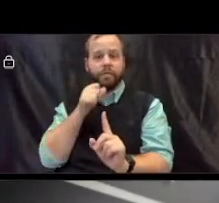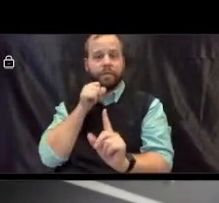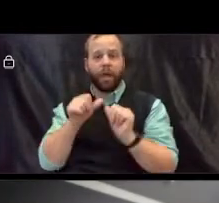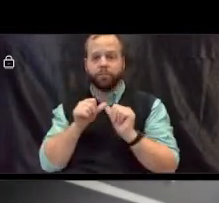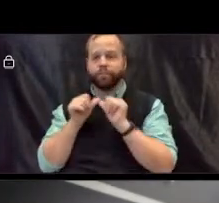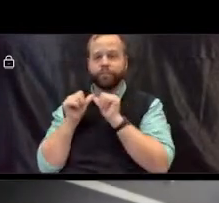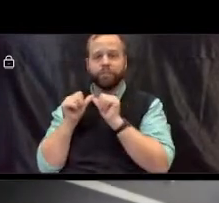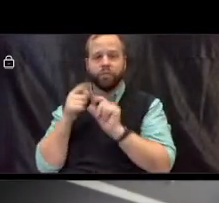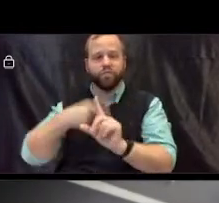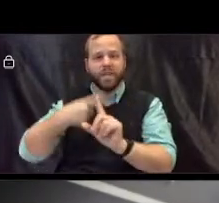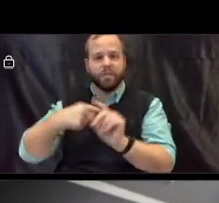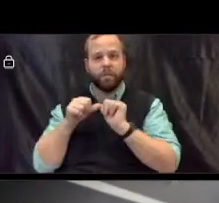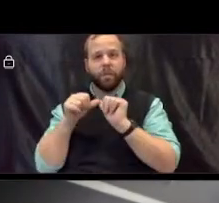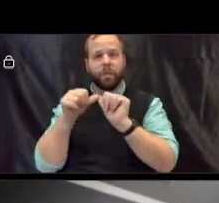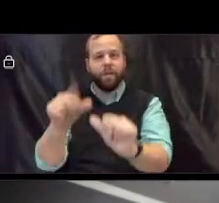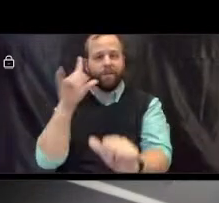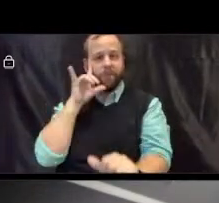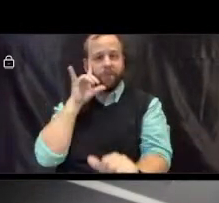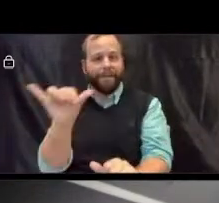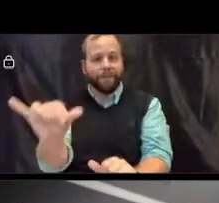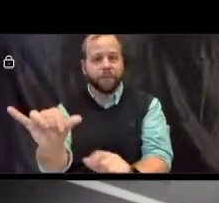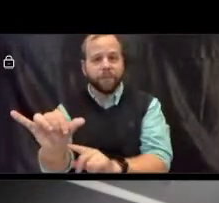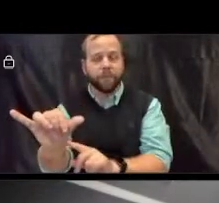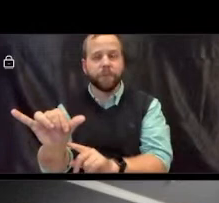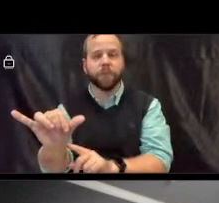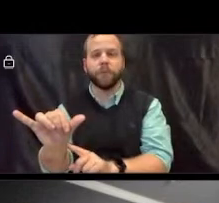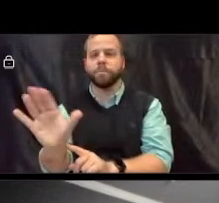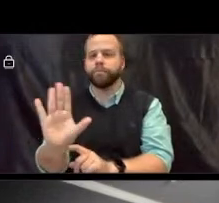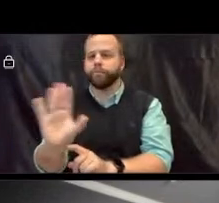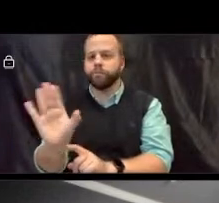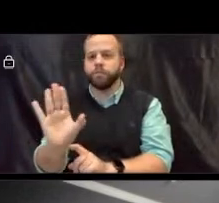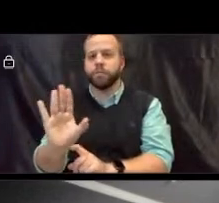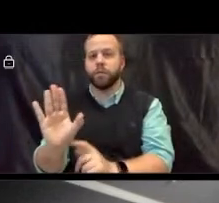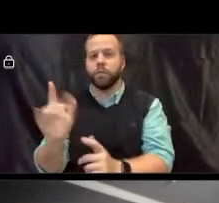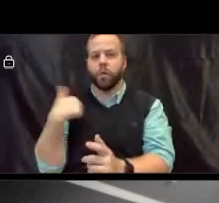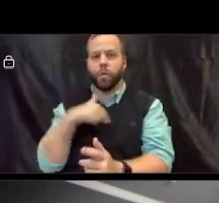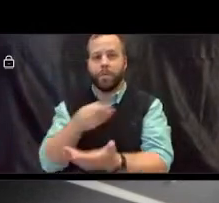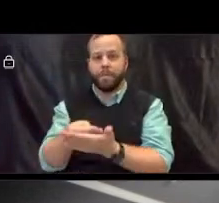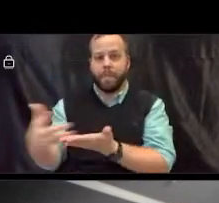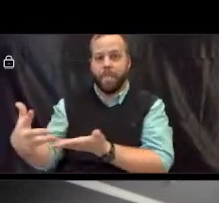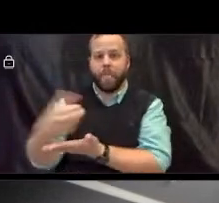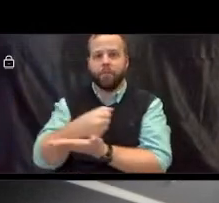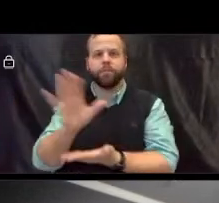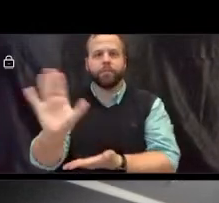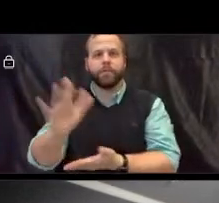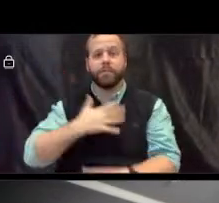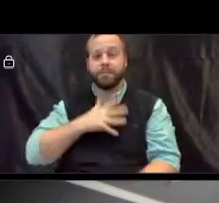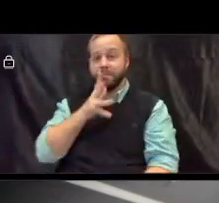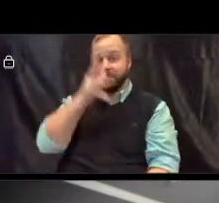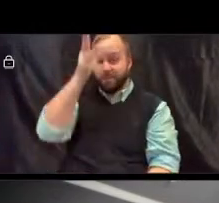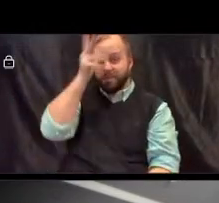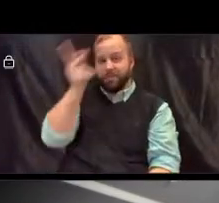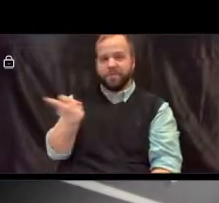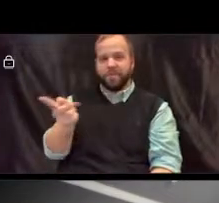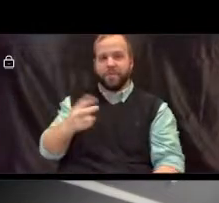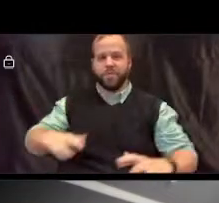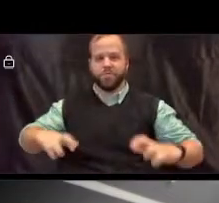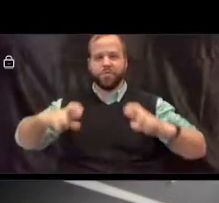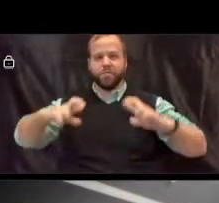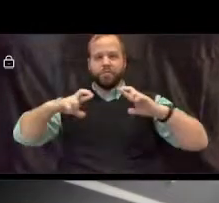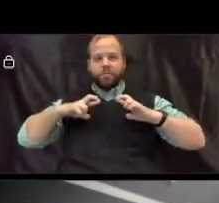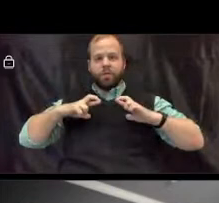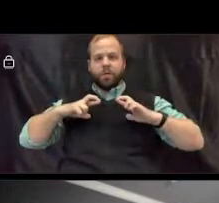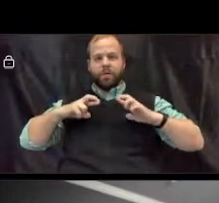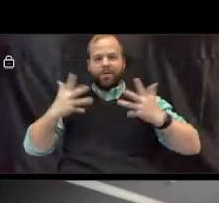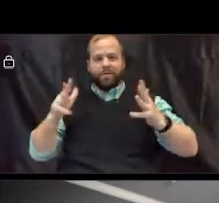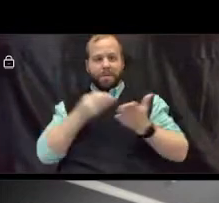this as something where we're making money. My parents are retired and they're just trying to recoup some of the cost of having